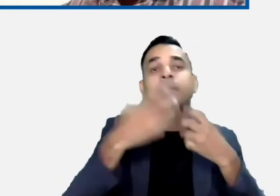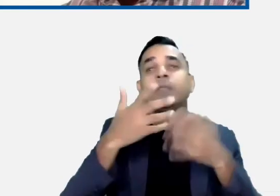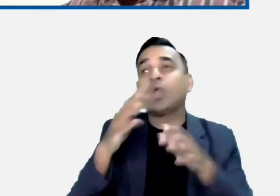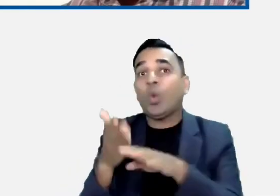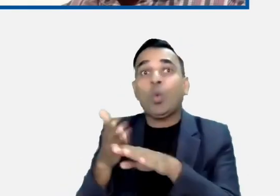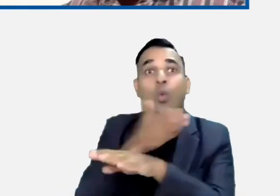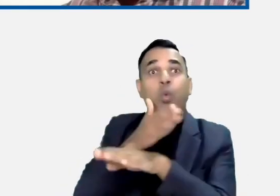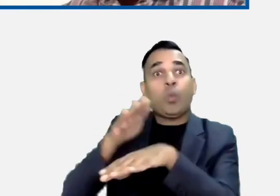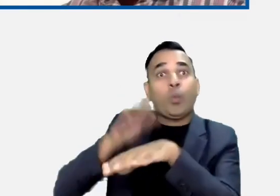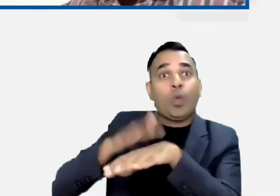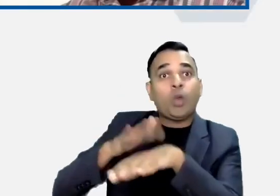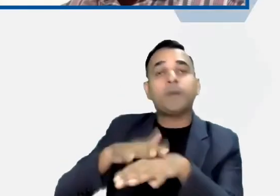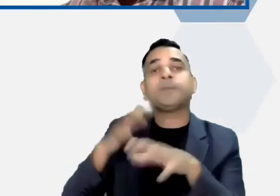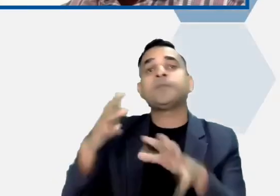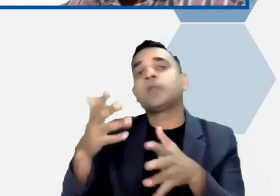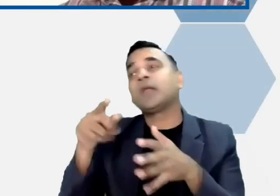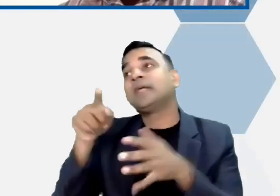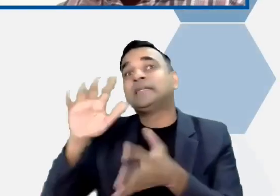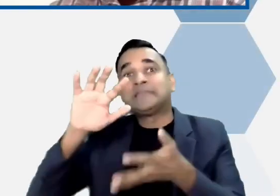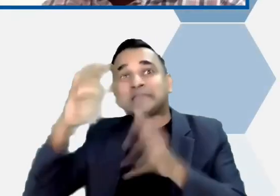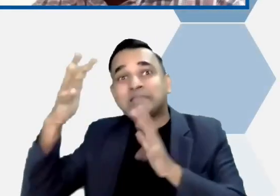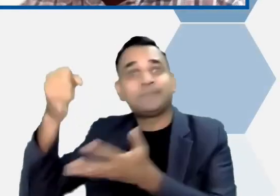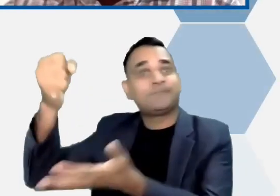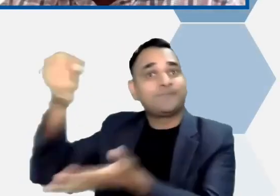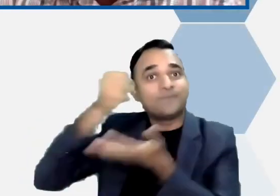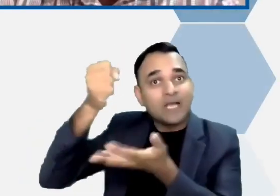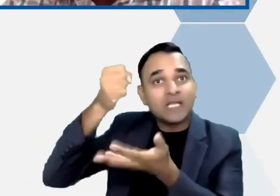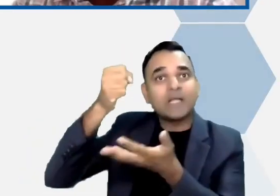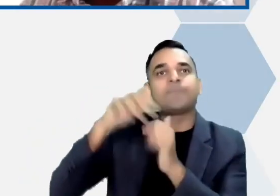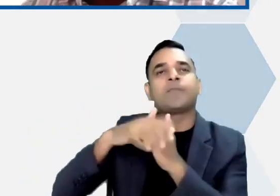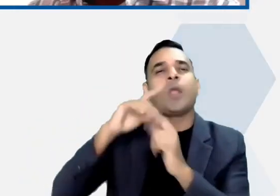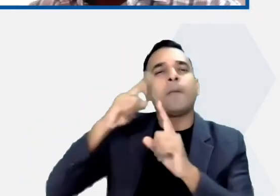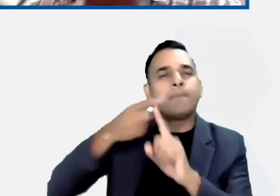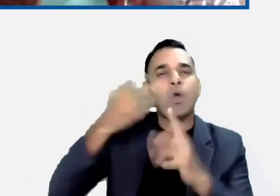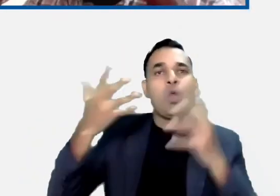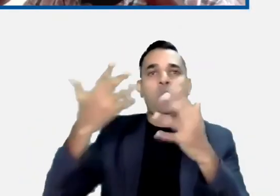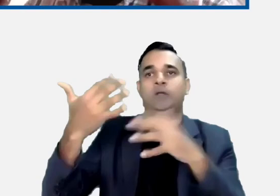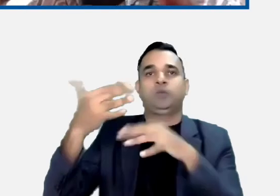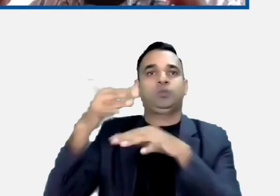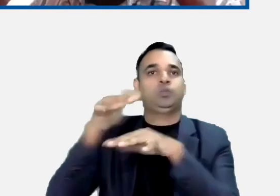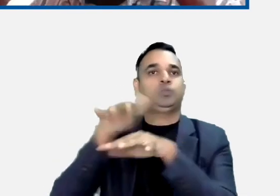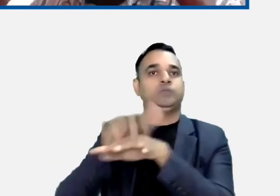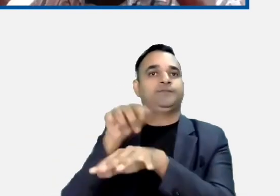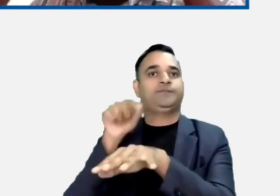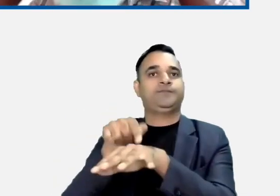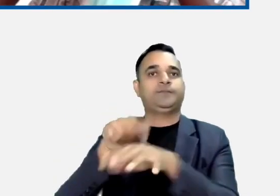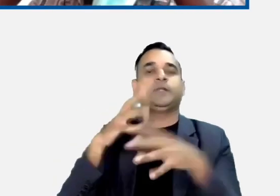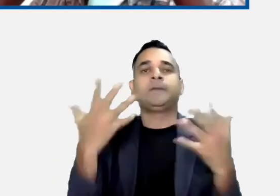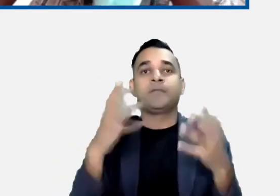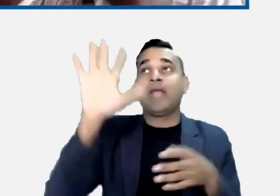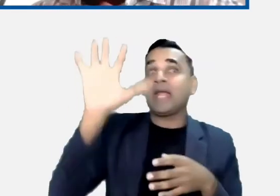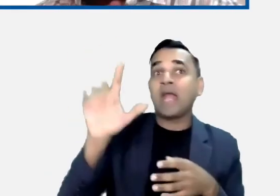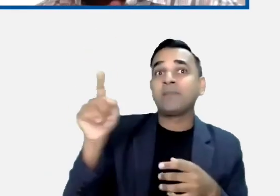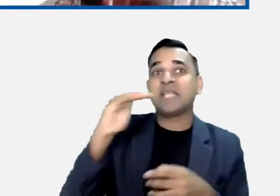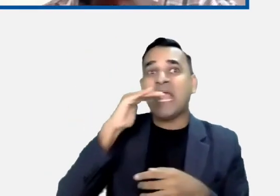and disaster risk reduction, and the issue of partnerships, and also reaffirming the role of the